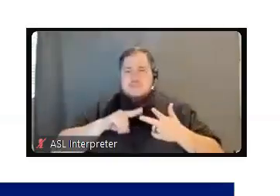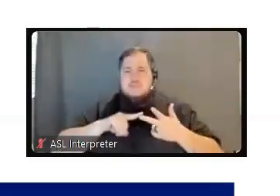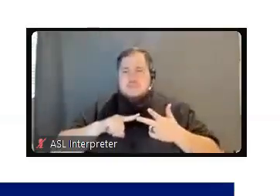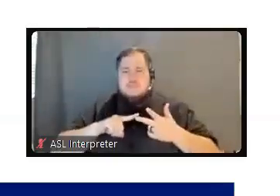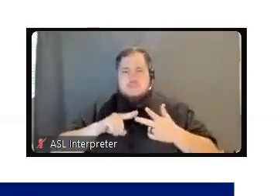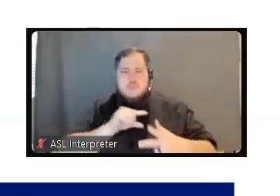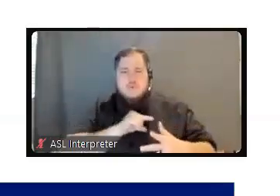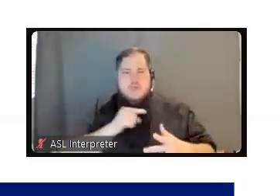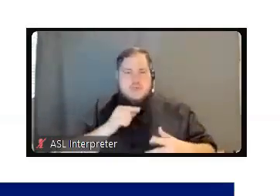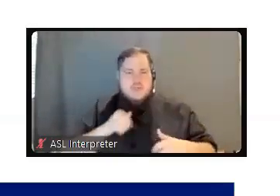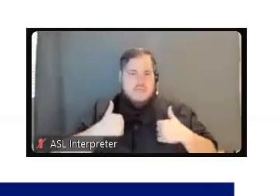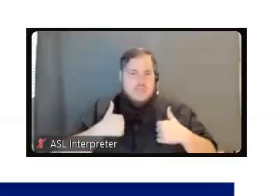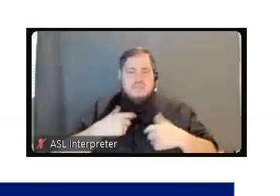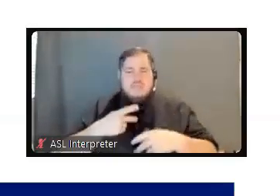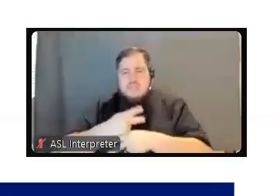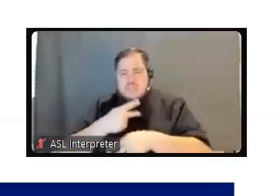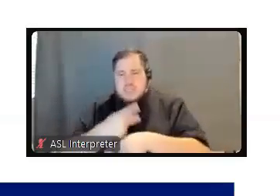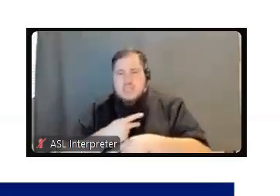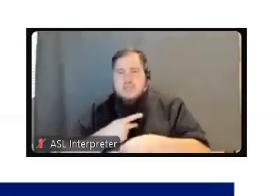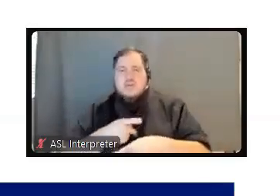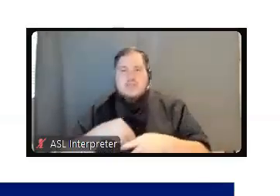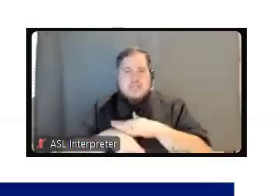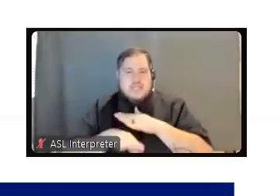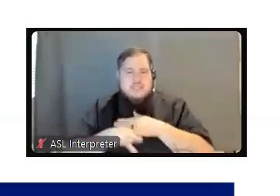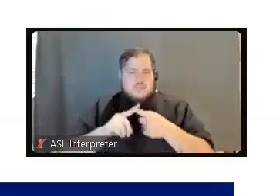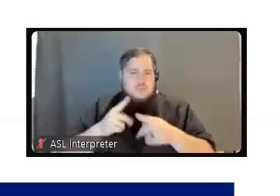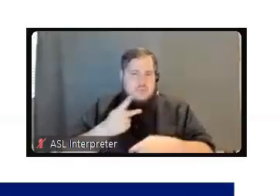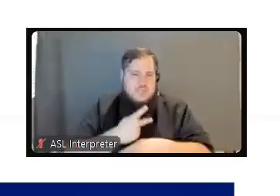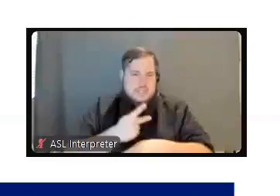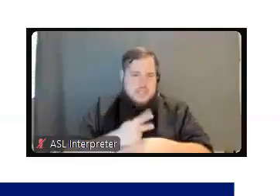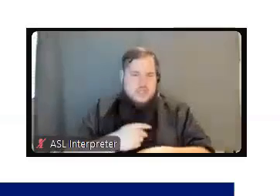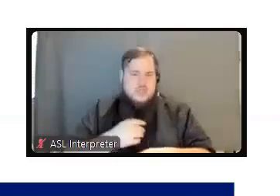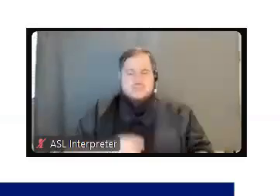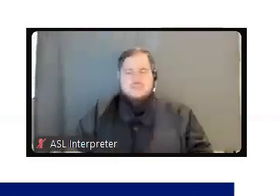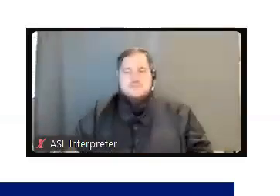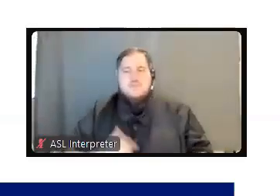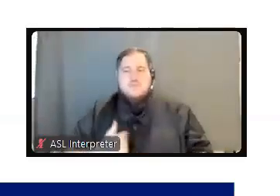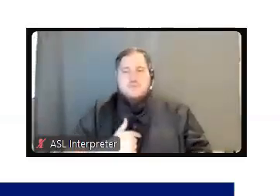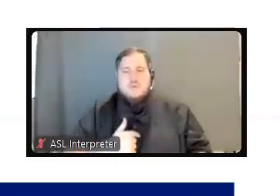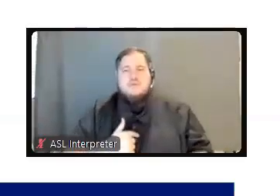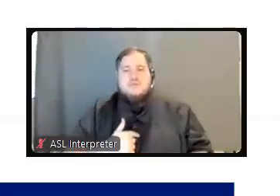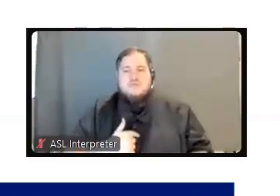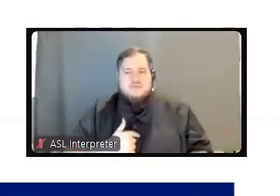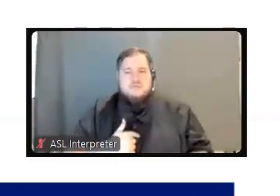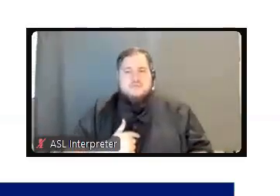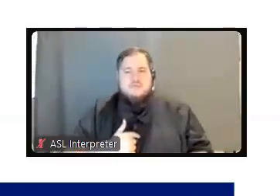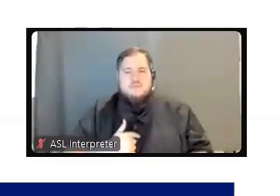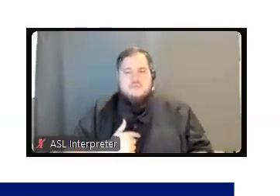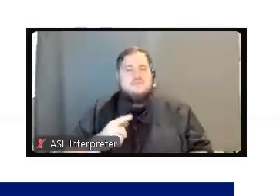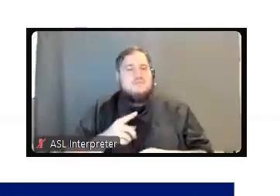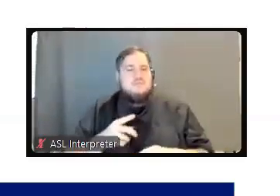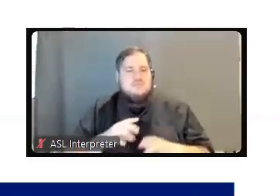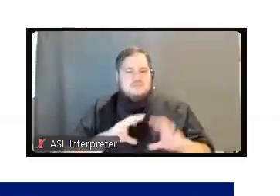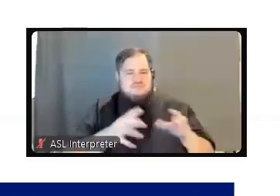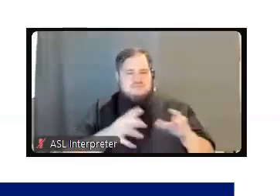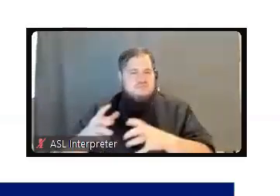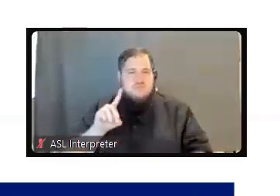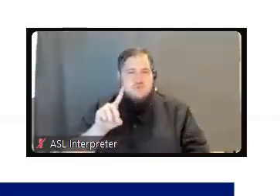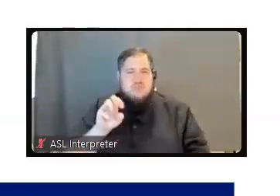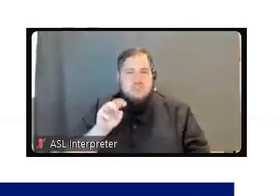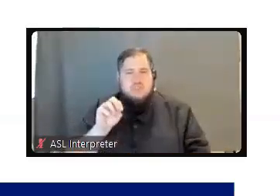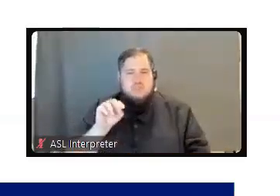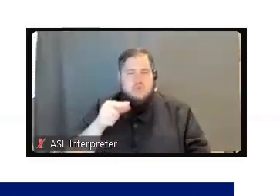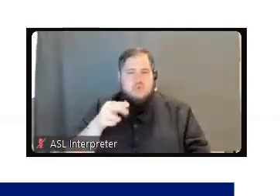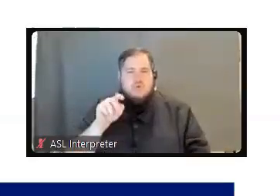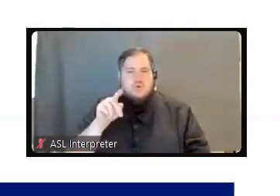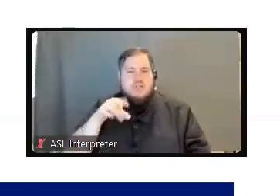and access to care. We have prioritized segmentation of data by demographics. As you can see,